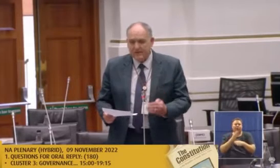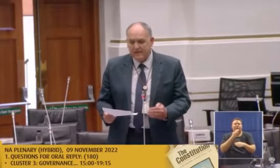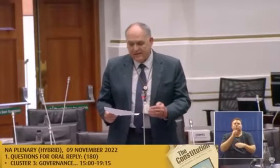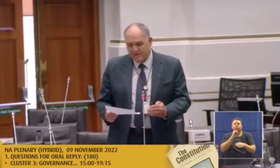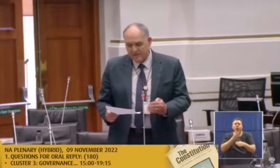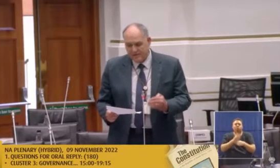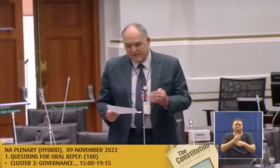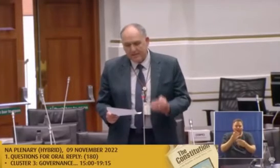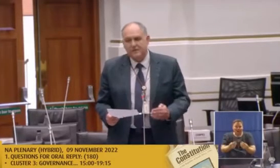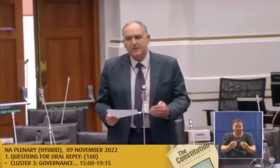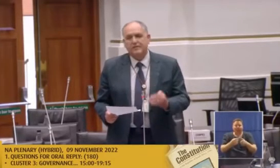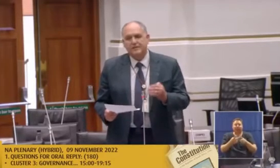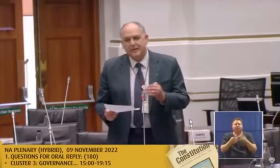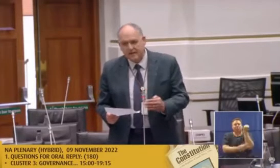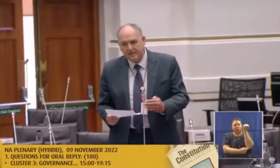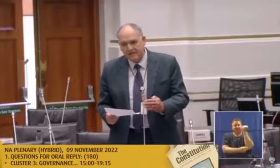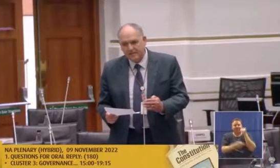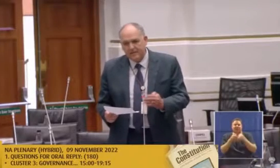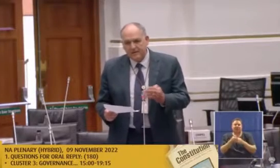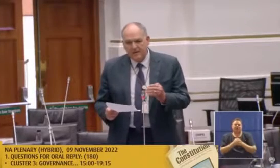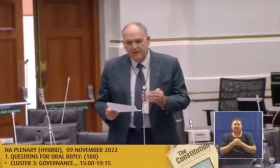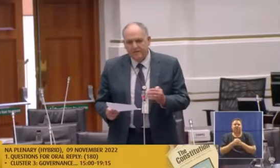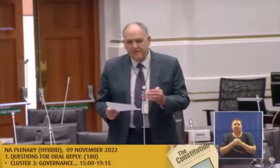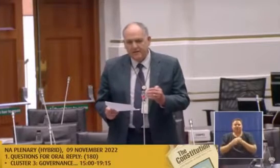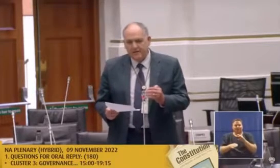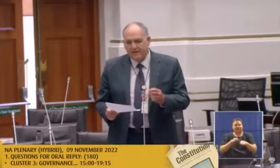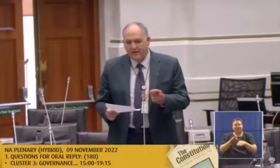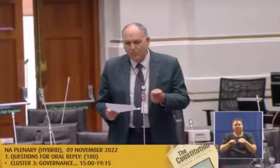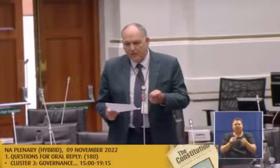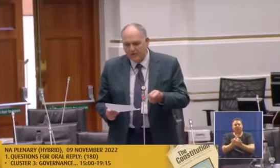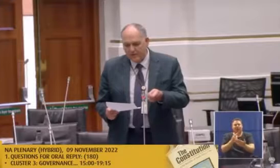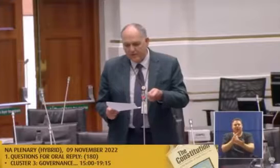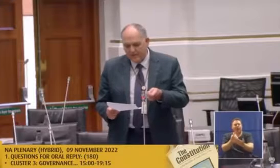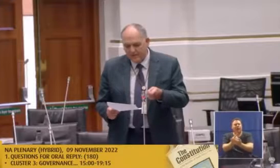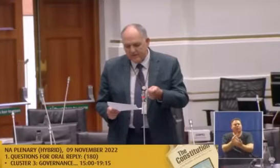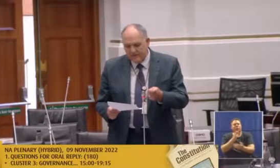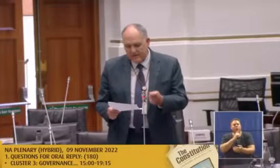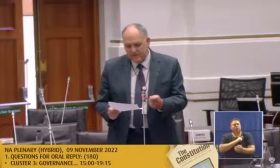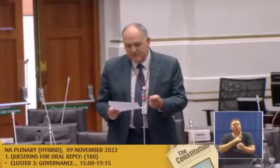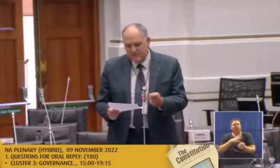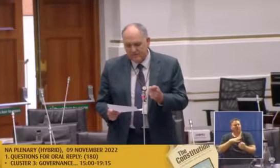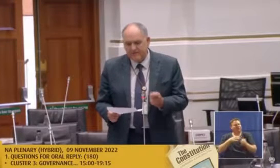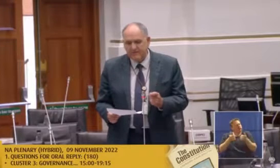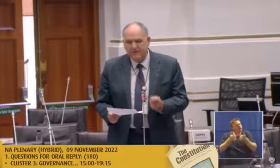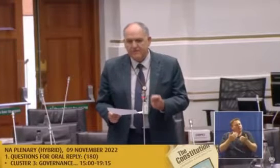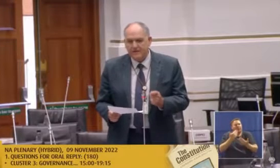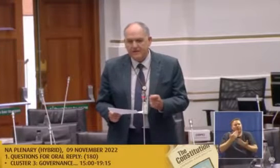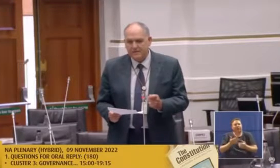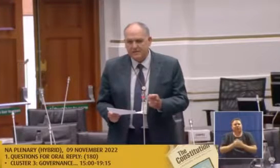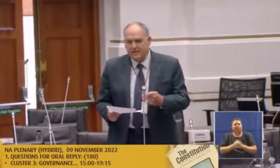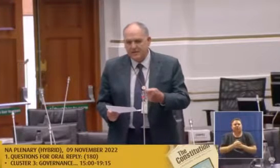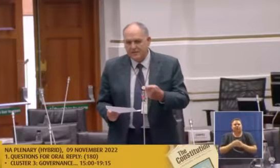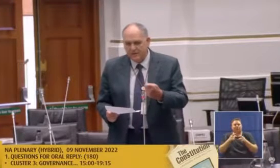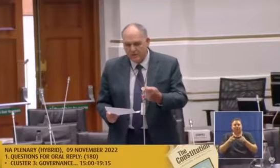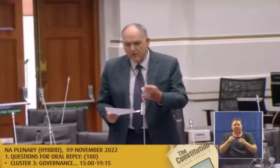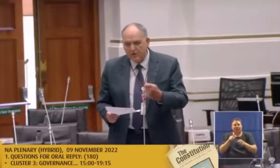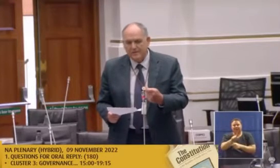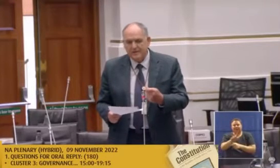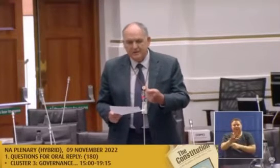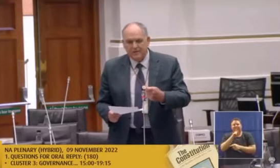gave an indication of the steps that have been taken. However, and you gave an indication of 75,000 that has